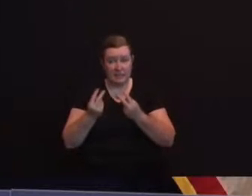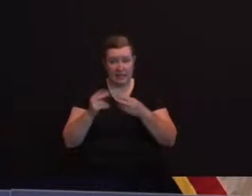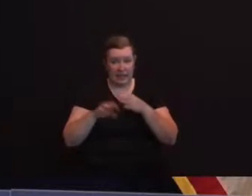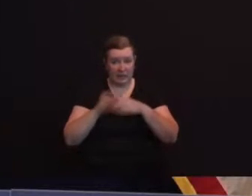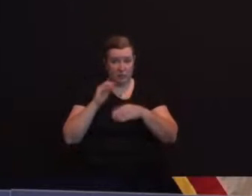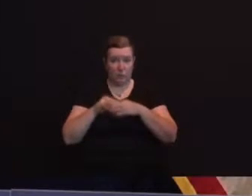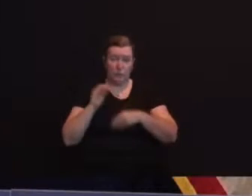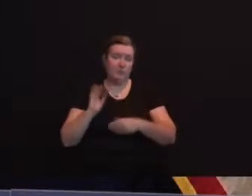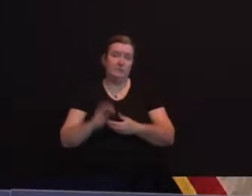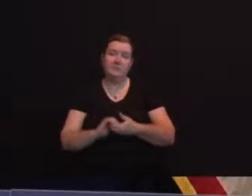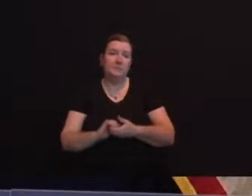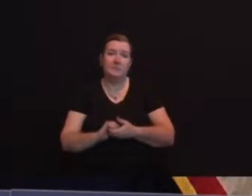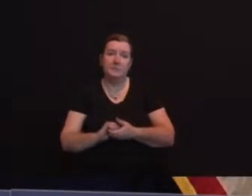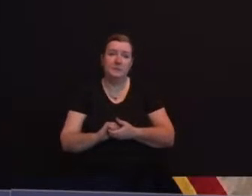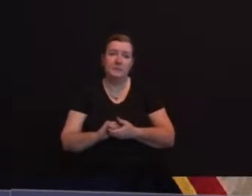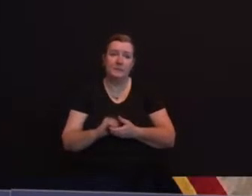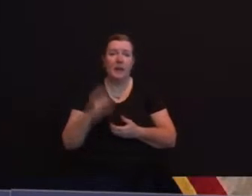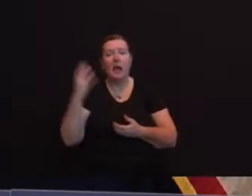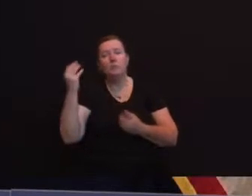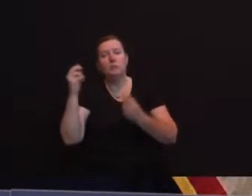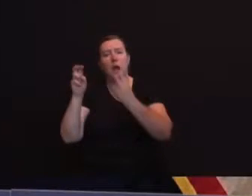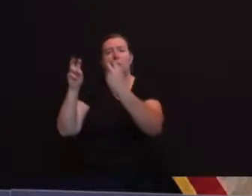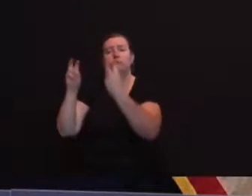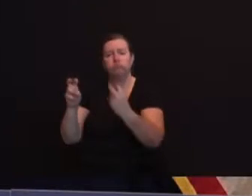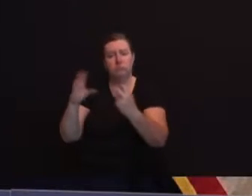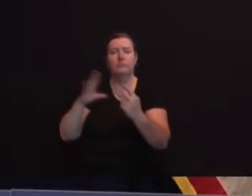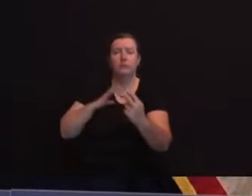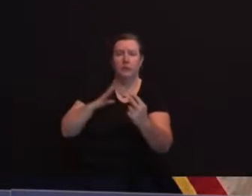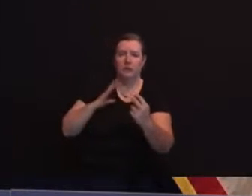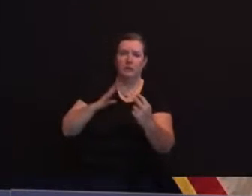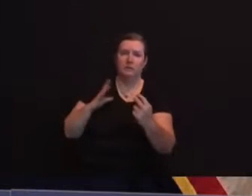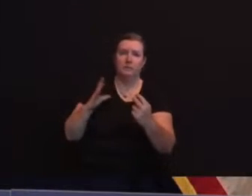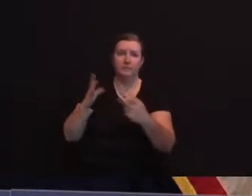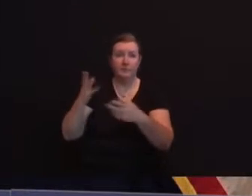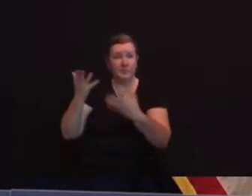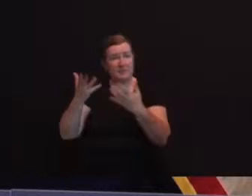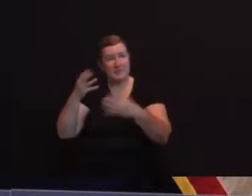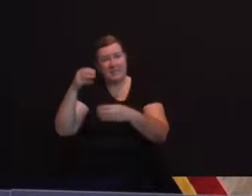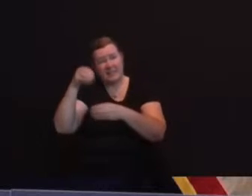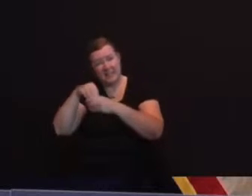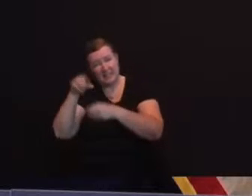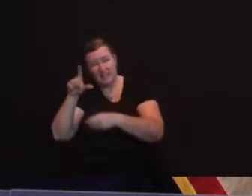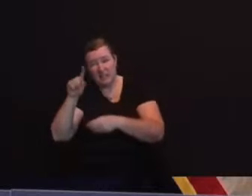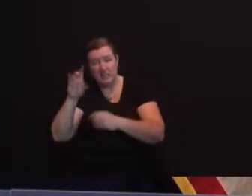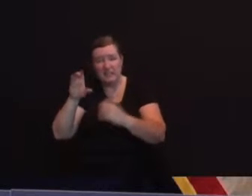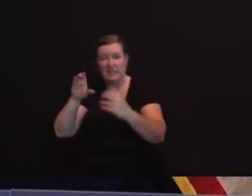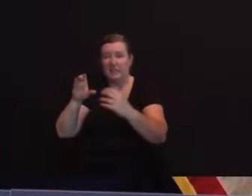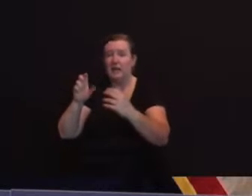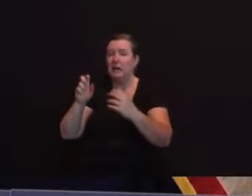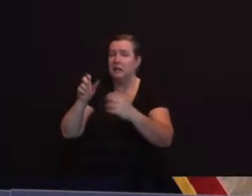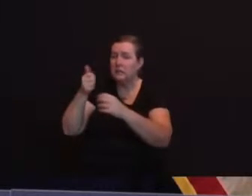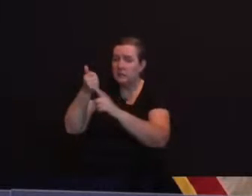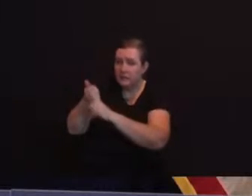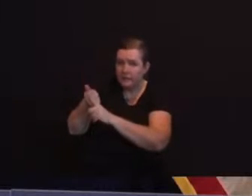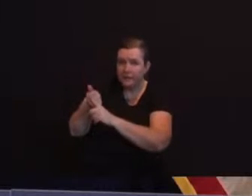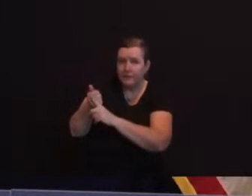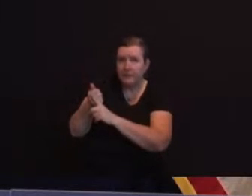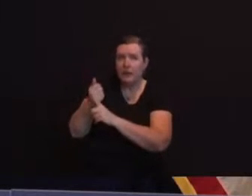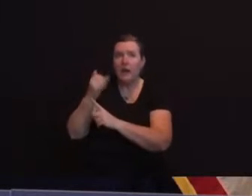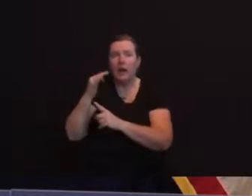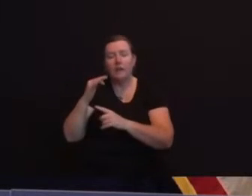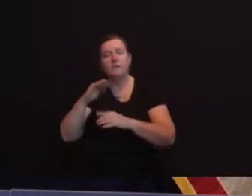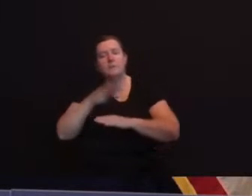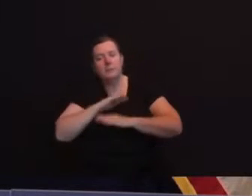visitation outdoors or possibly indoors in facilities that meet the requirements for indoor visitation. Long-term